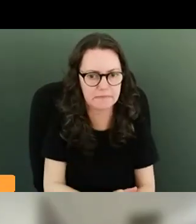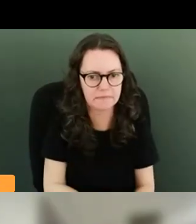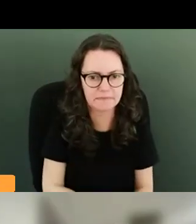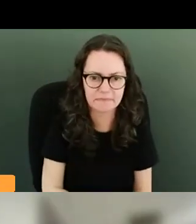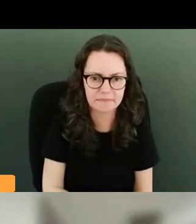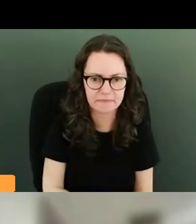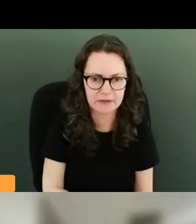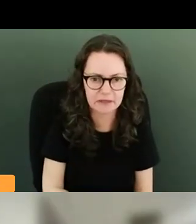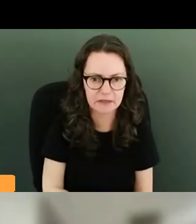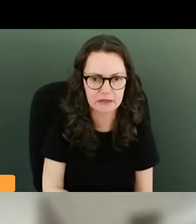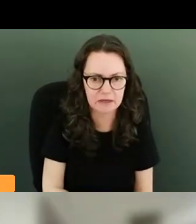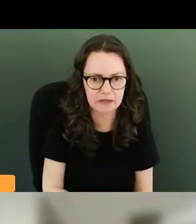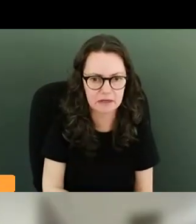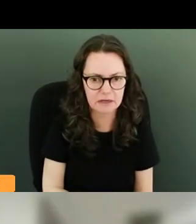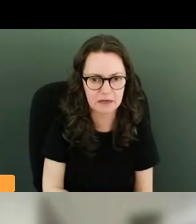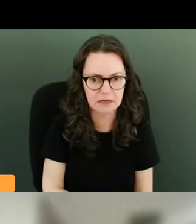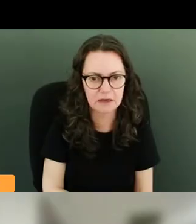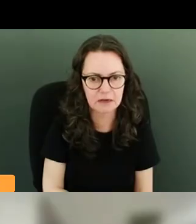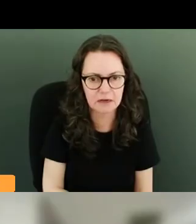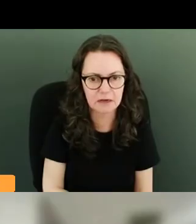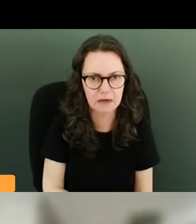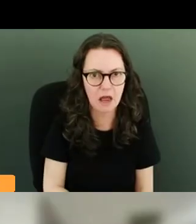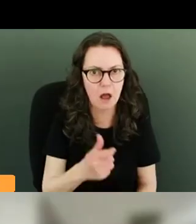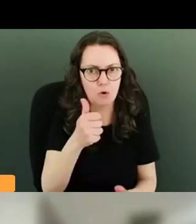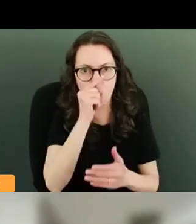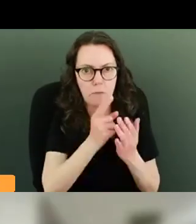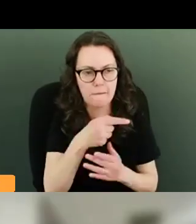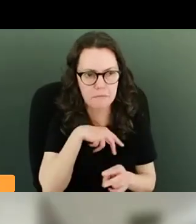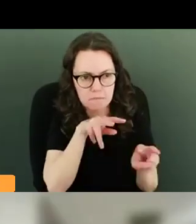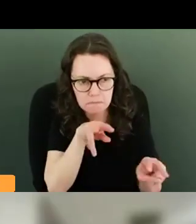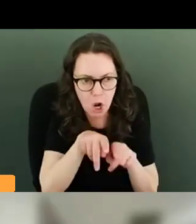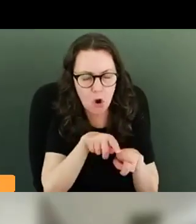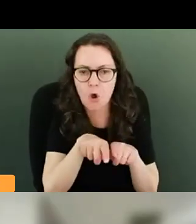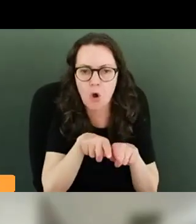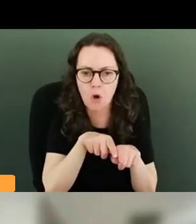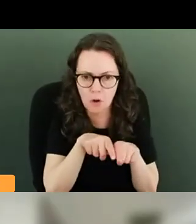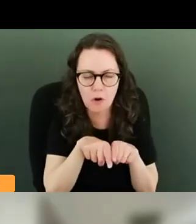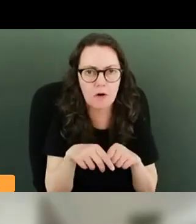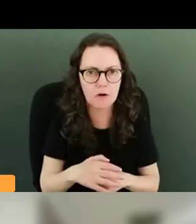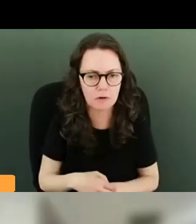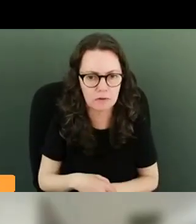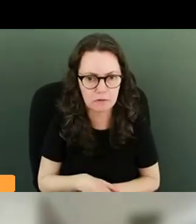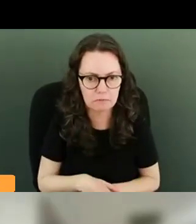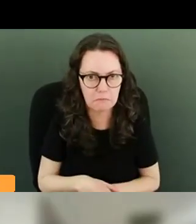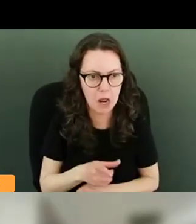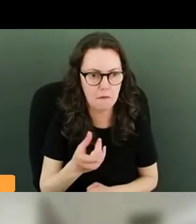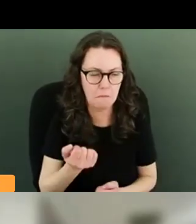with disability and to learn not only from my